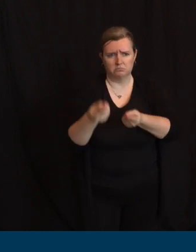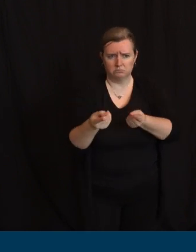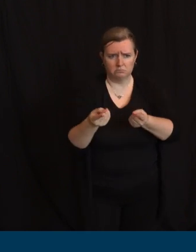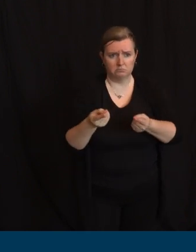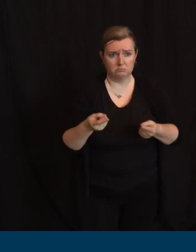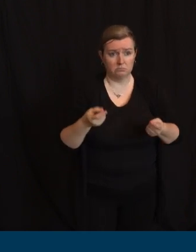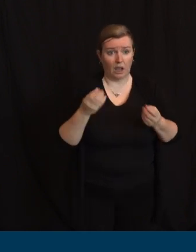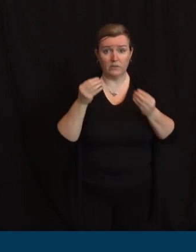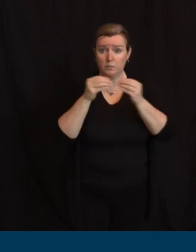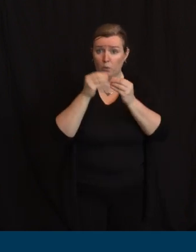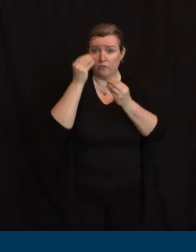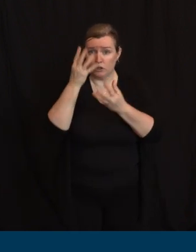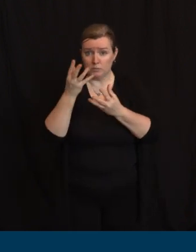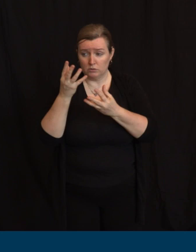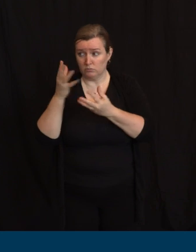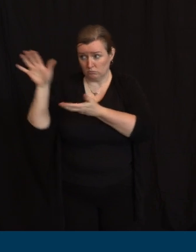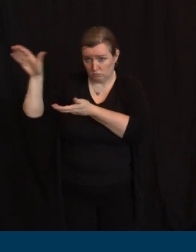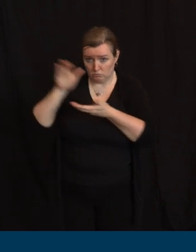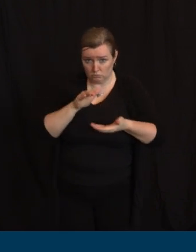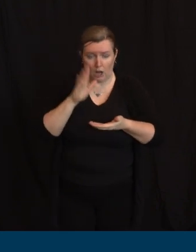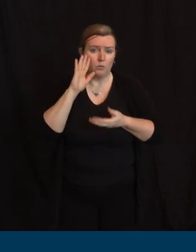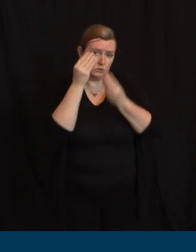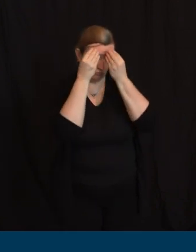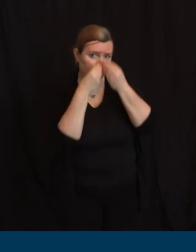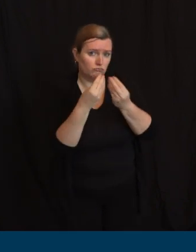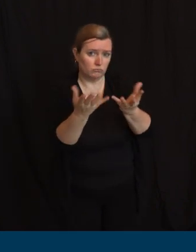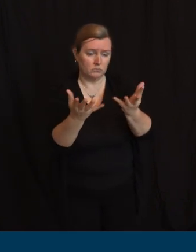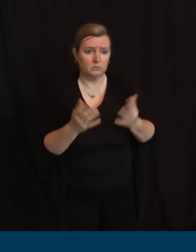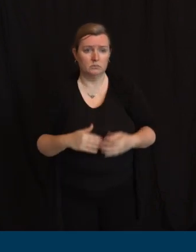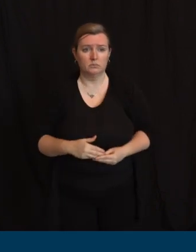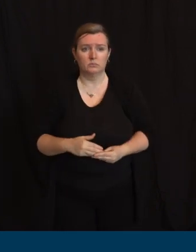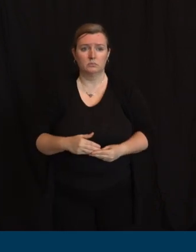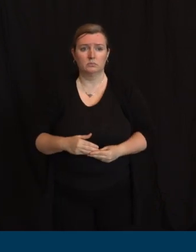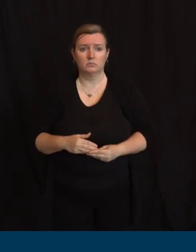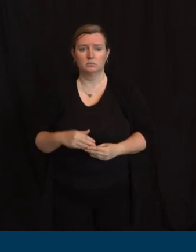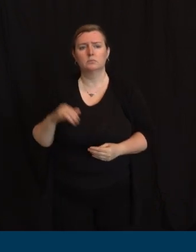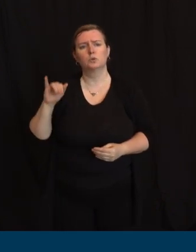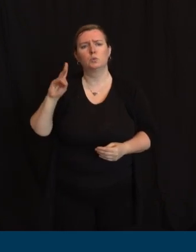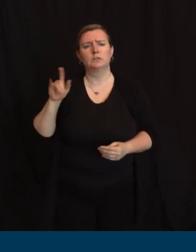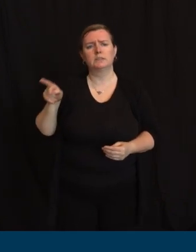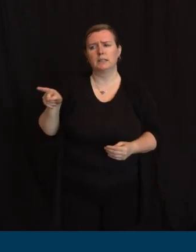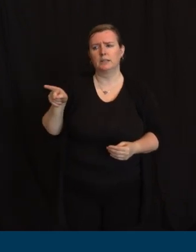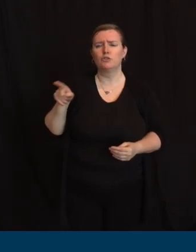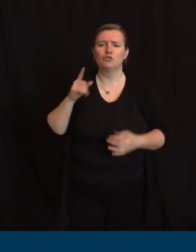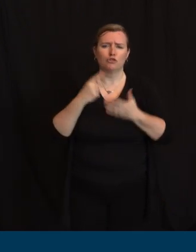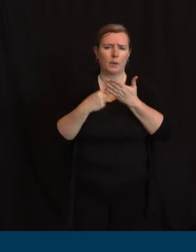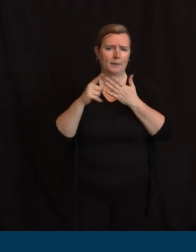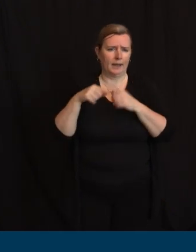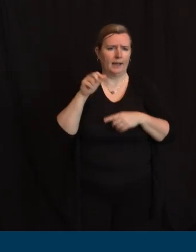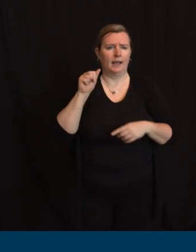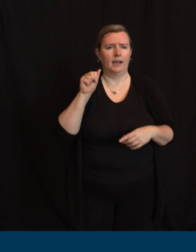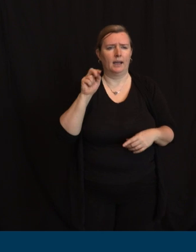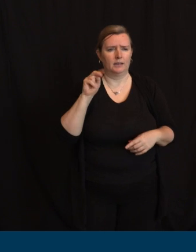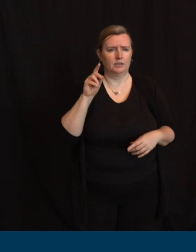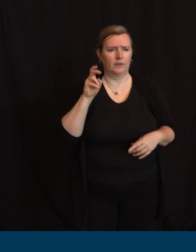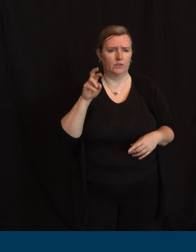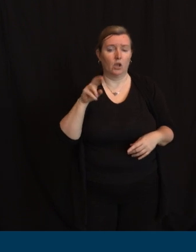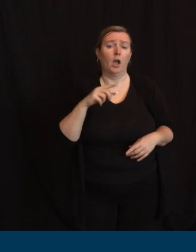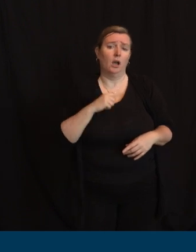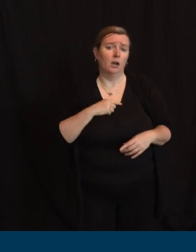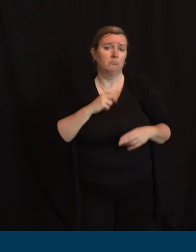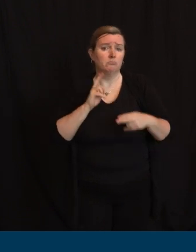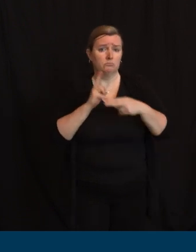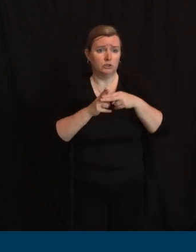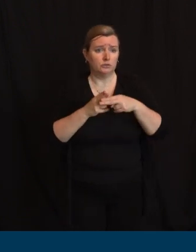Judy, Andover, thank you. Again, as we've said in the past, releasing more